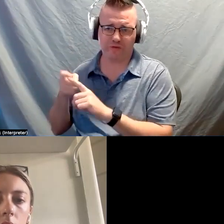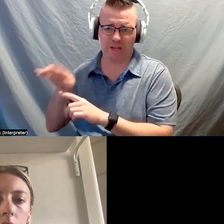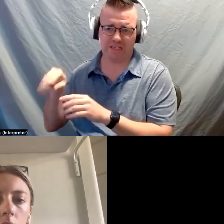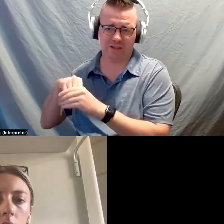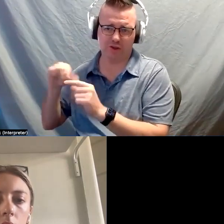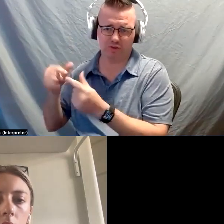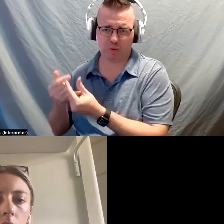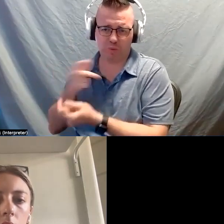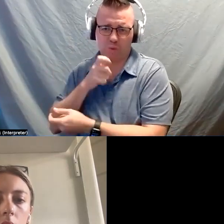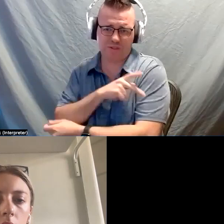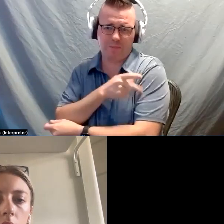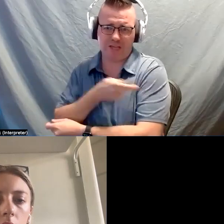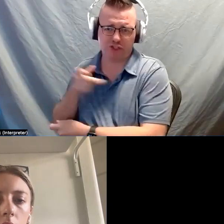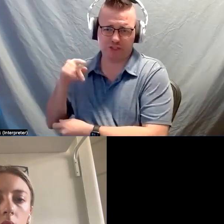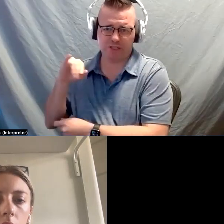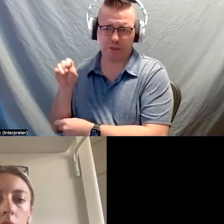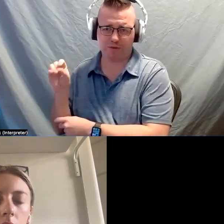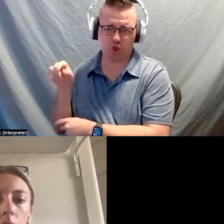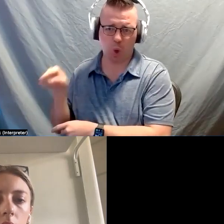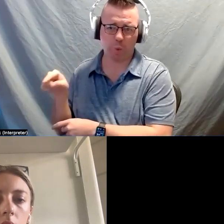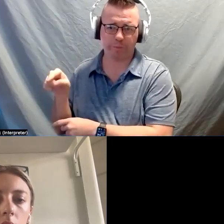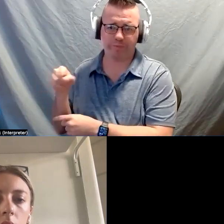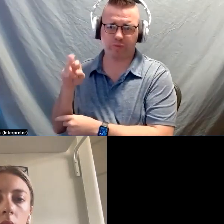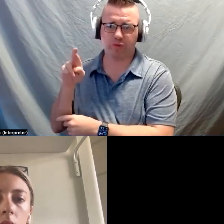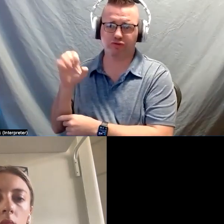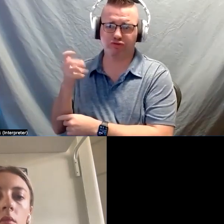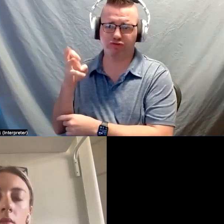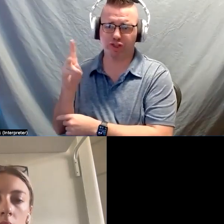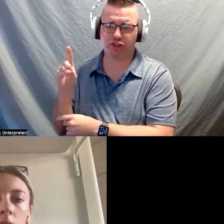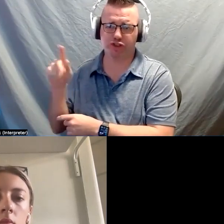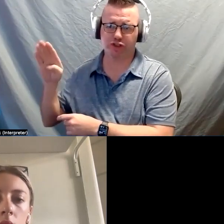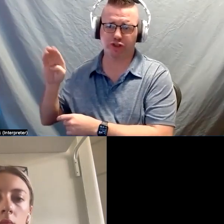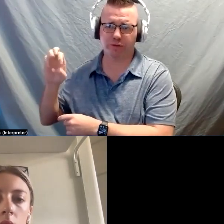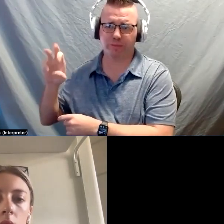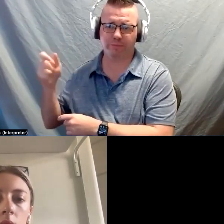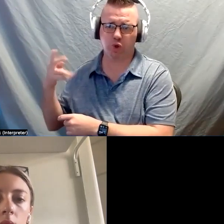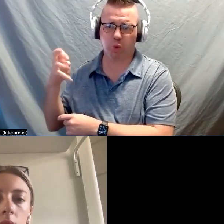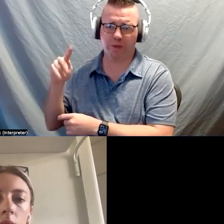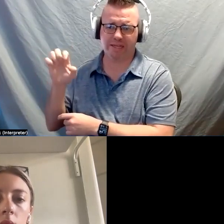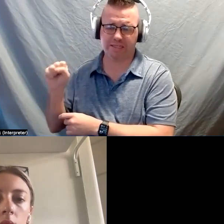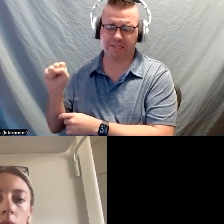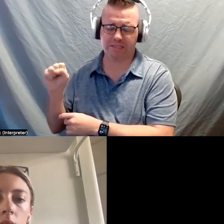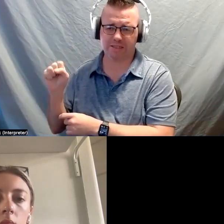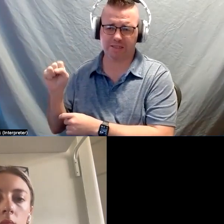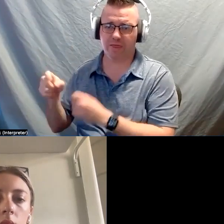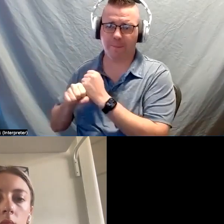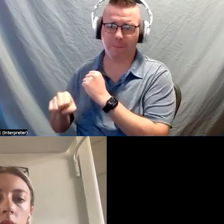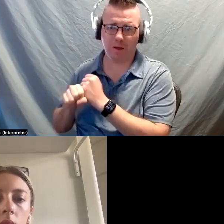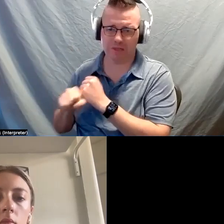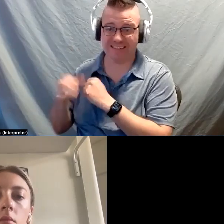was a patient of Joe's as well, Richard Berkowitz. They published a little self-published leaflet